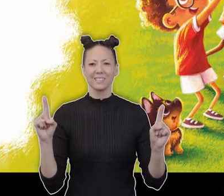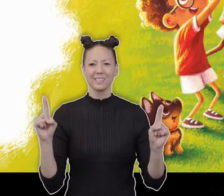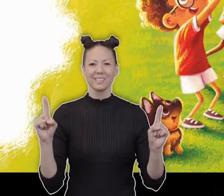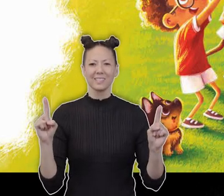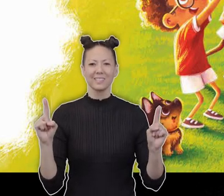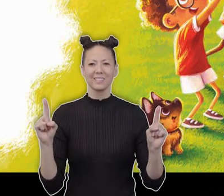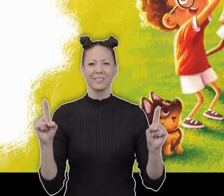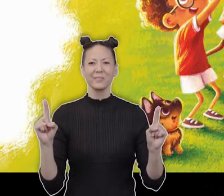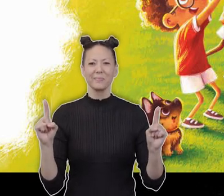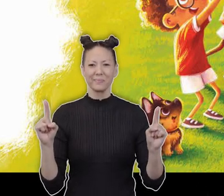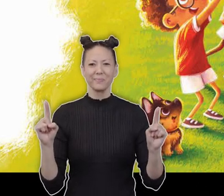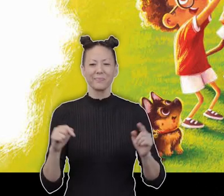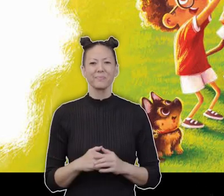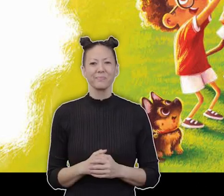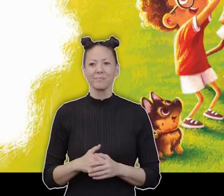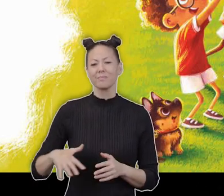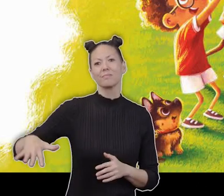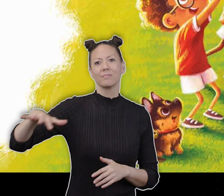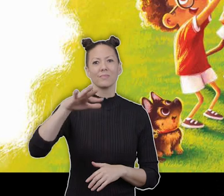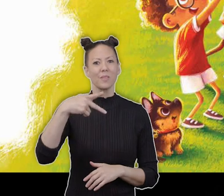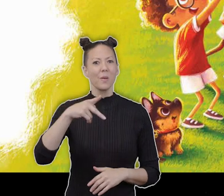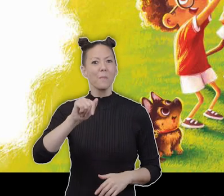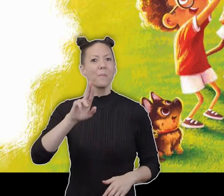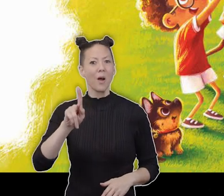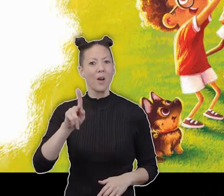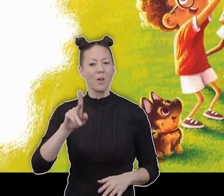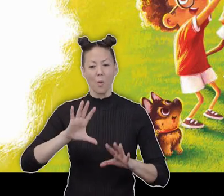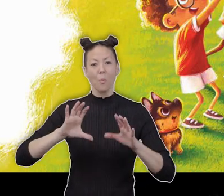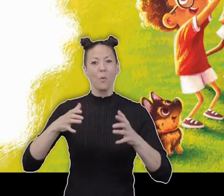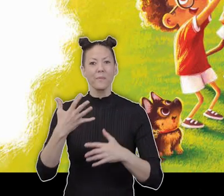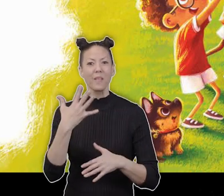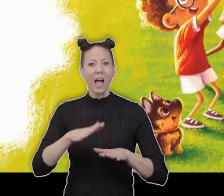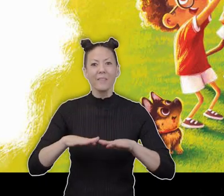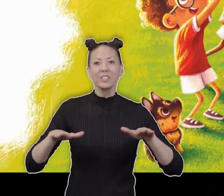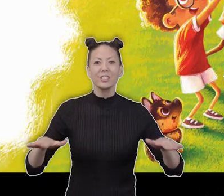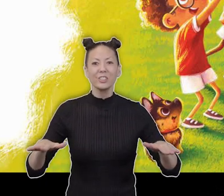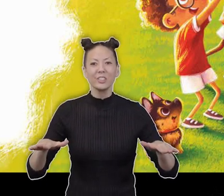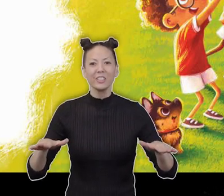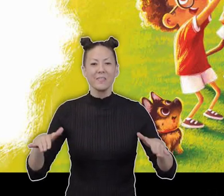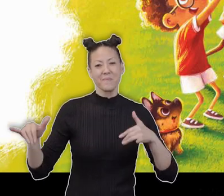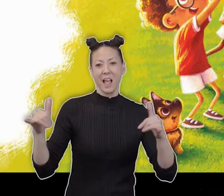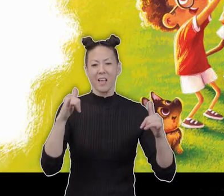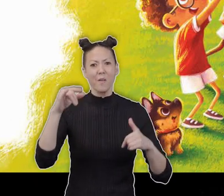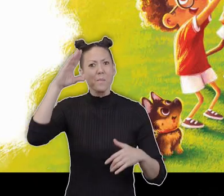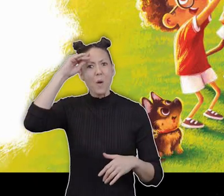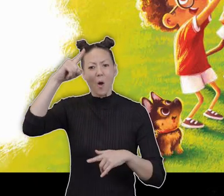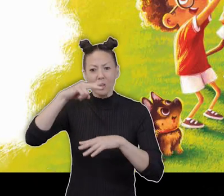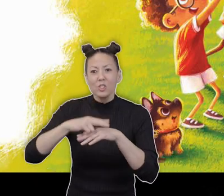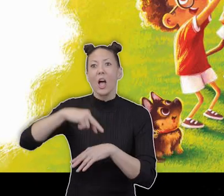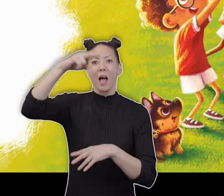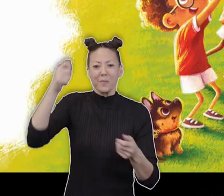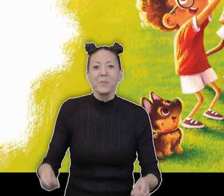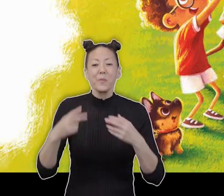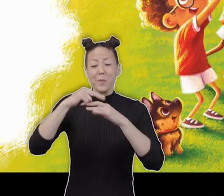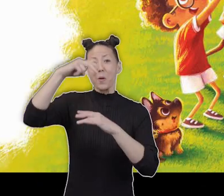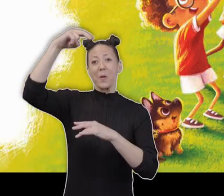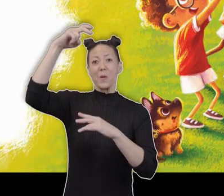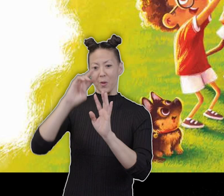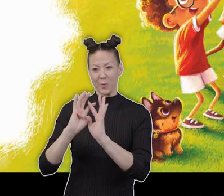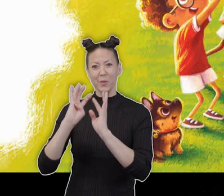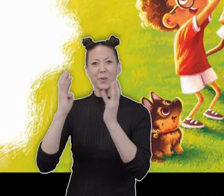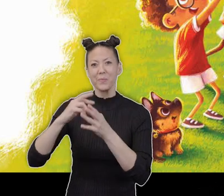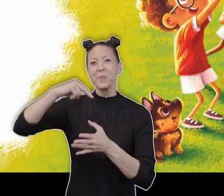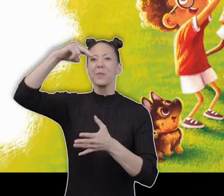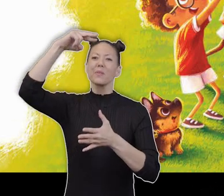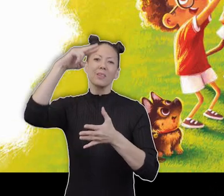ability to succeed. In a park, a group of five children tosses a boy up in the air and